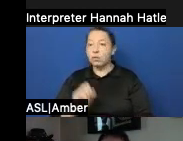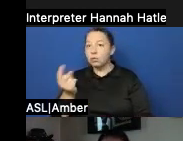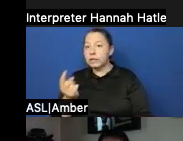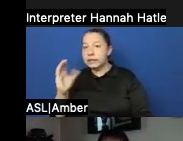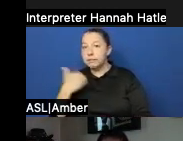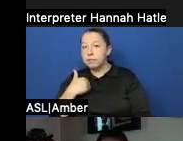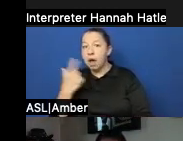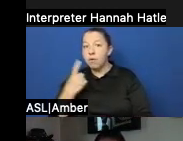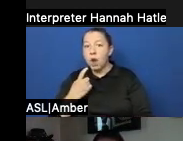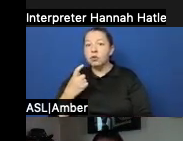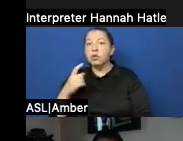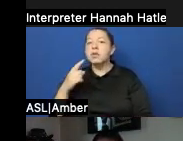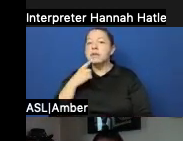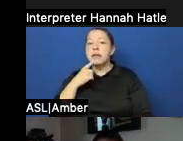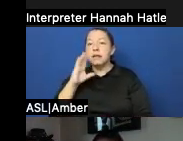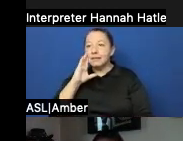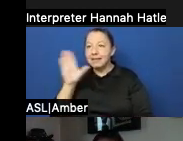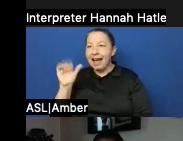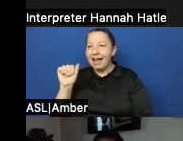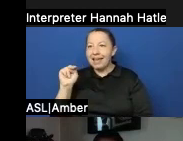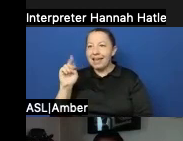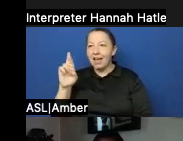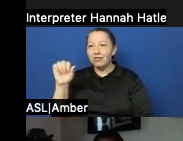here. Hello, Andrea.